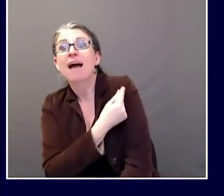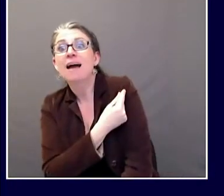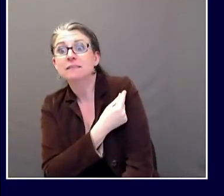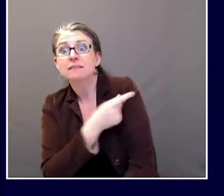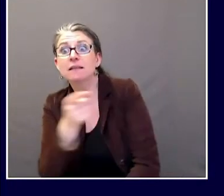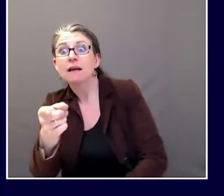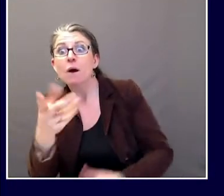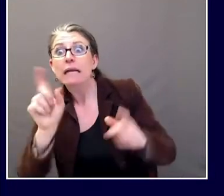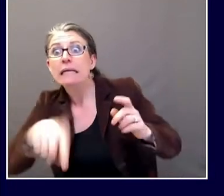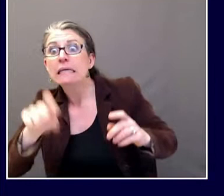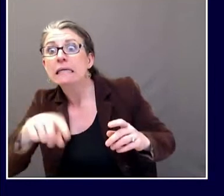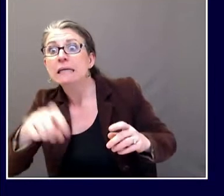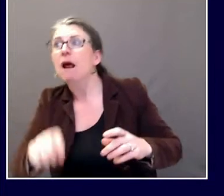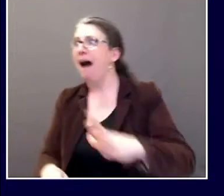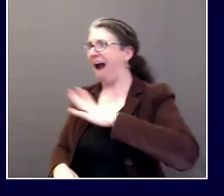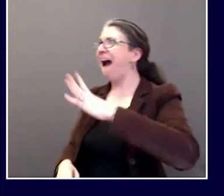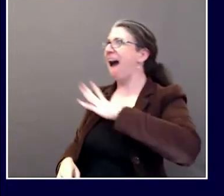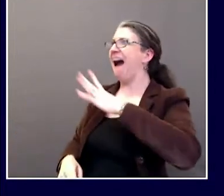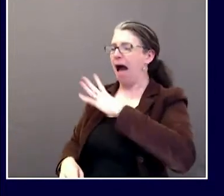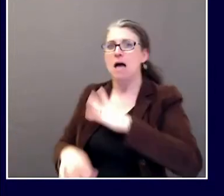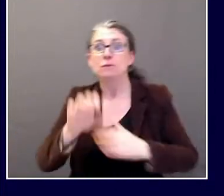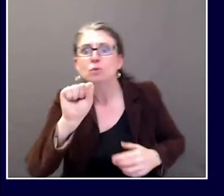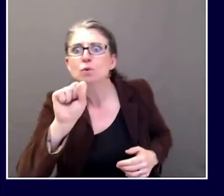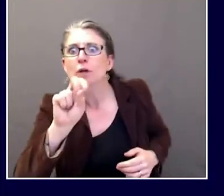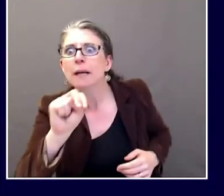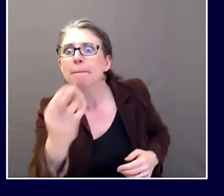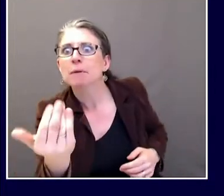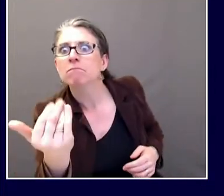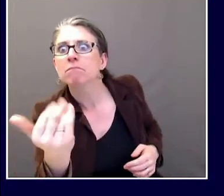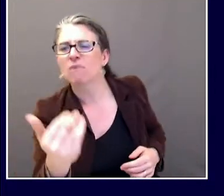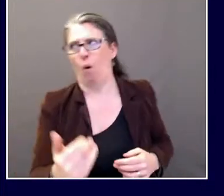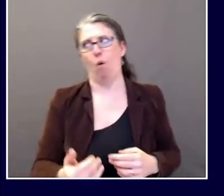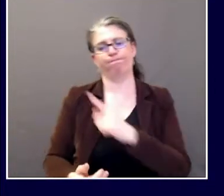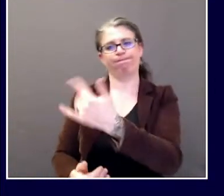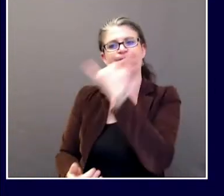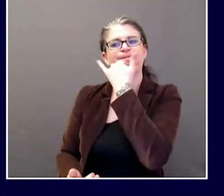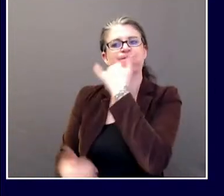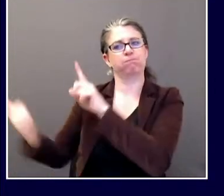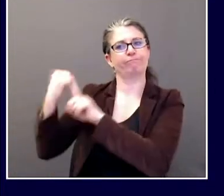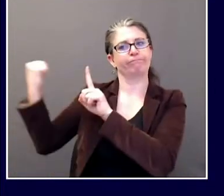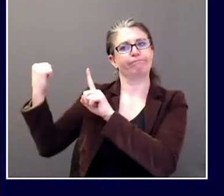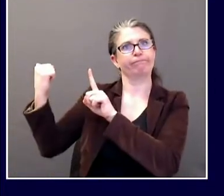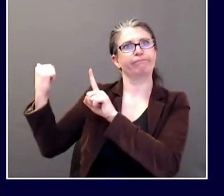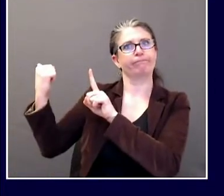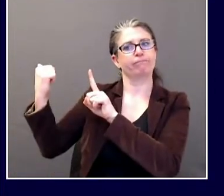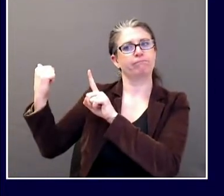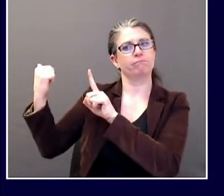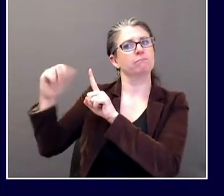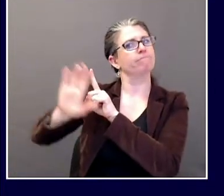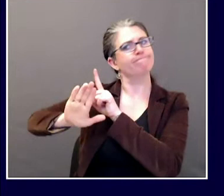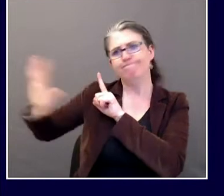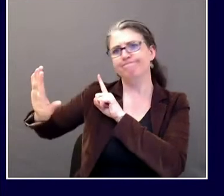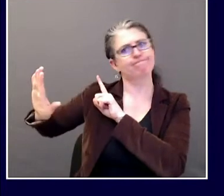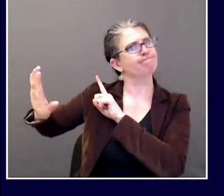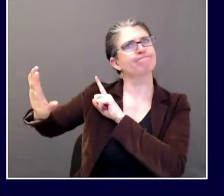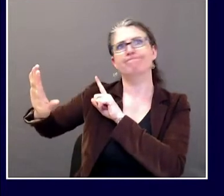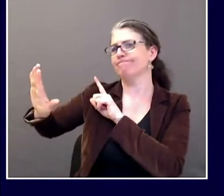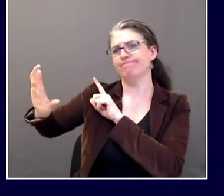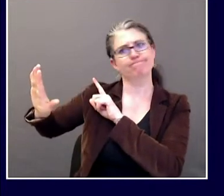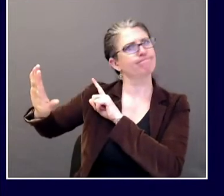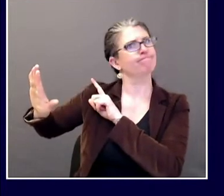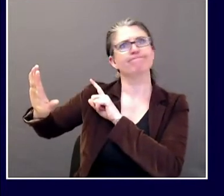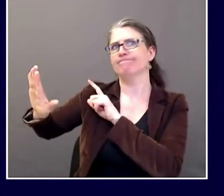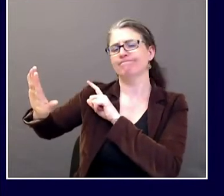is not what you see on the Maine CDC's website, please be skeptical. If you are being asked for your social security